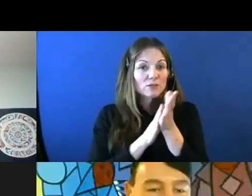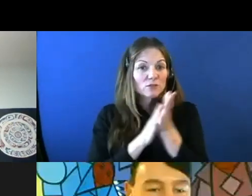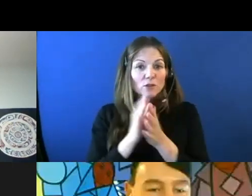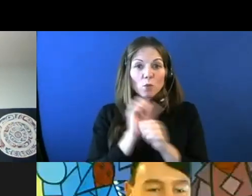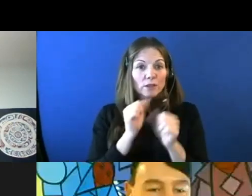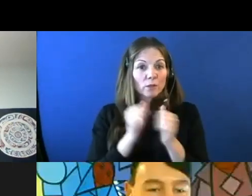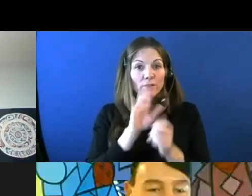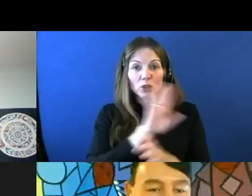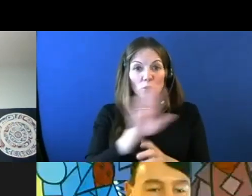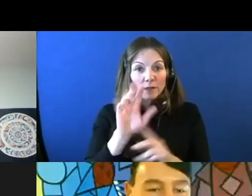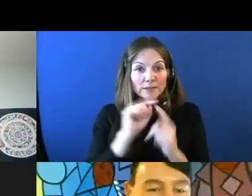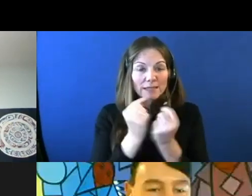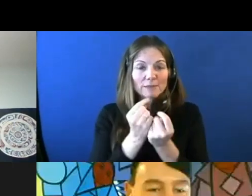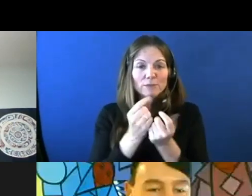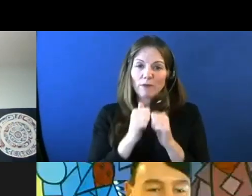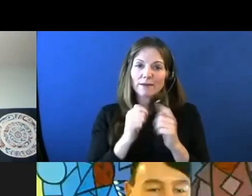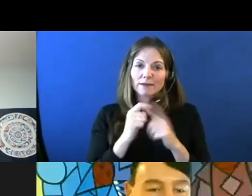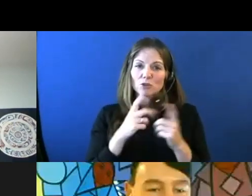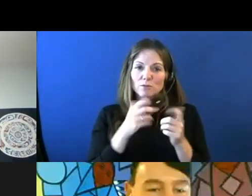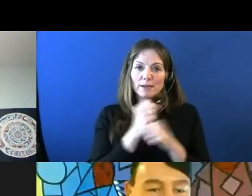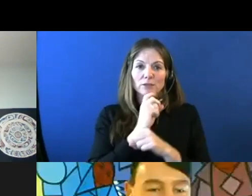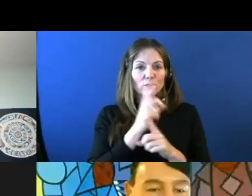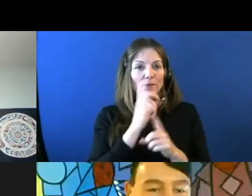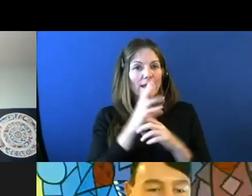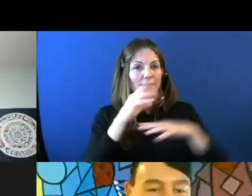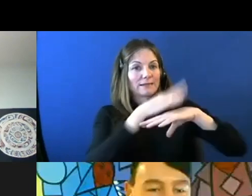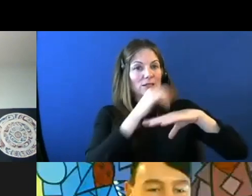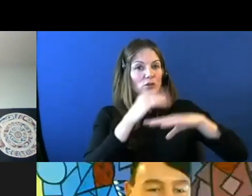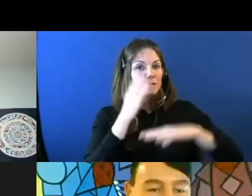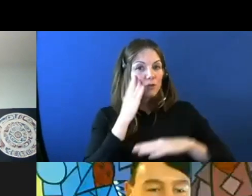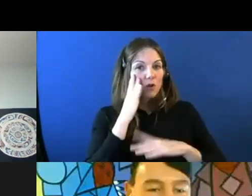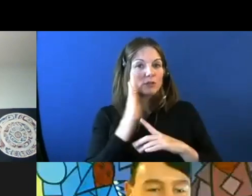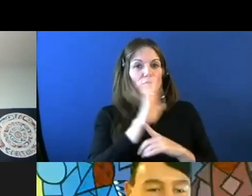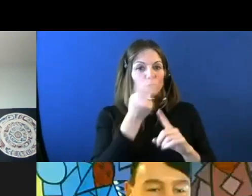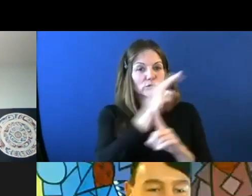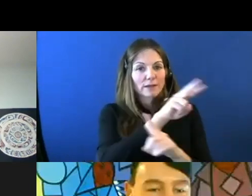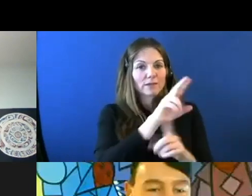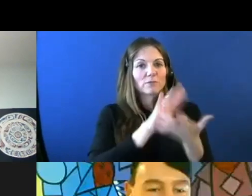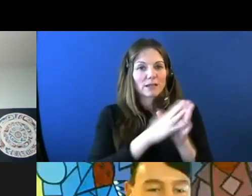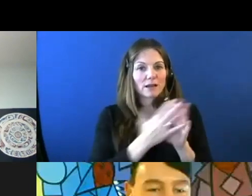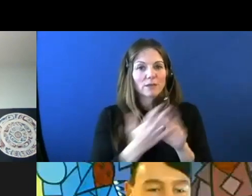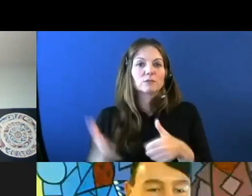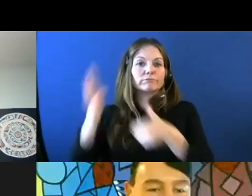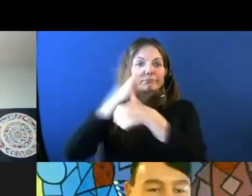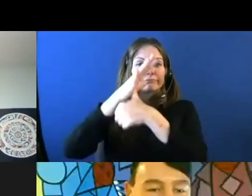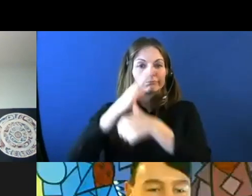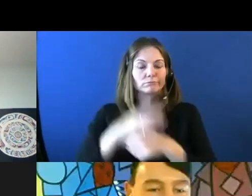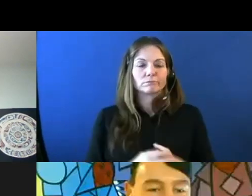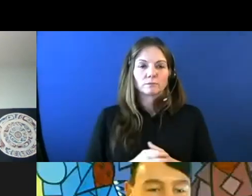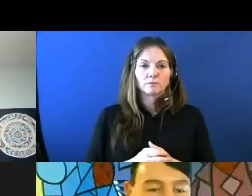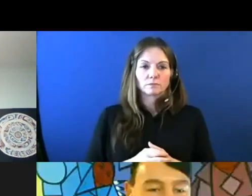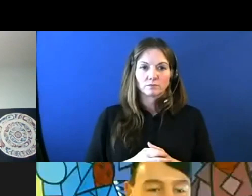privileging the Indigenous lens and Indigenous knowledge in their research. So I know you guys would